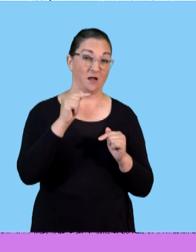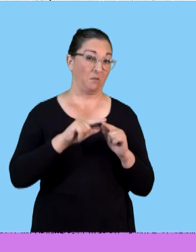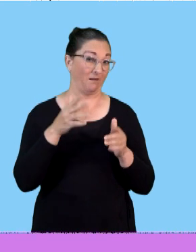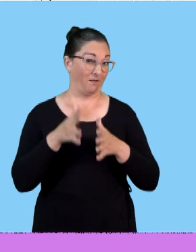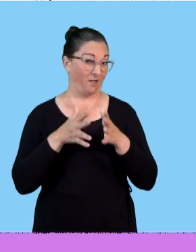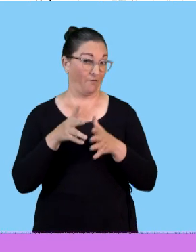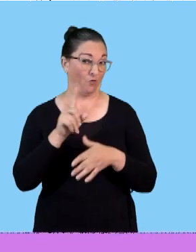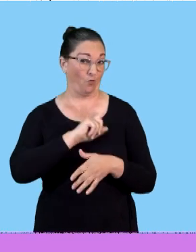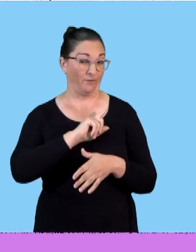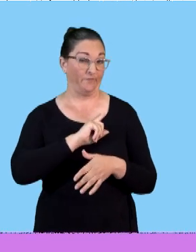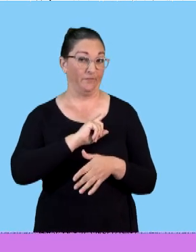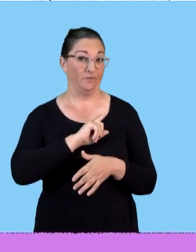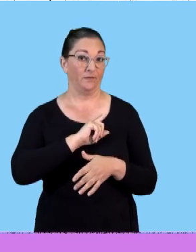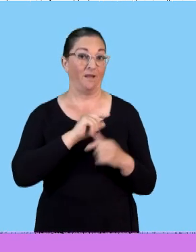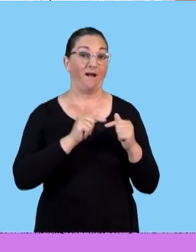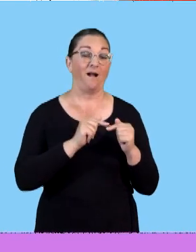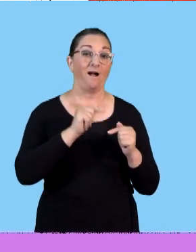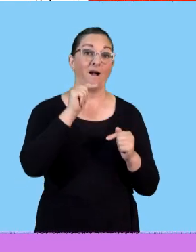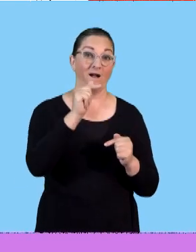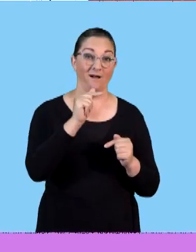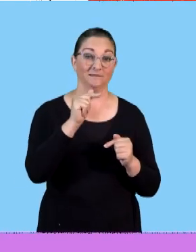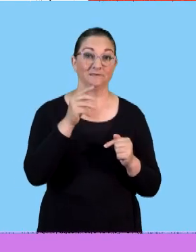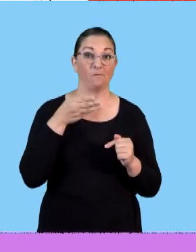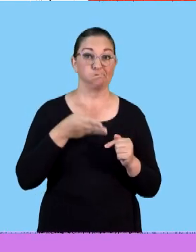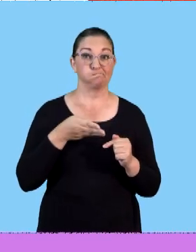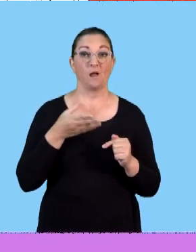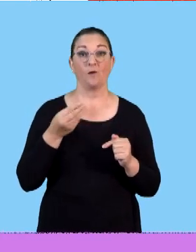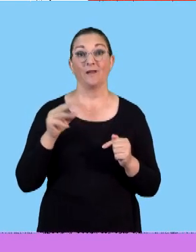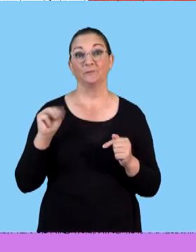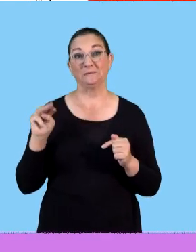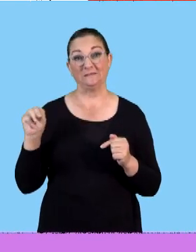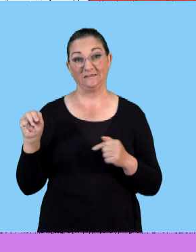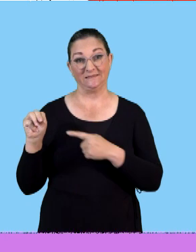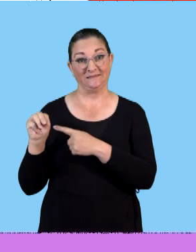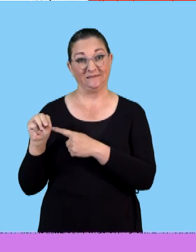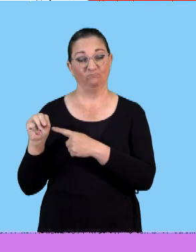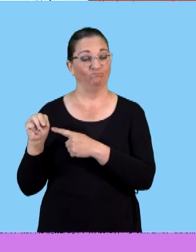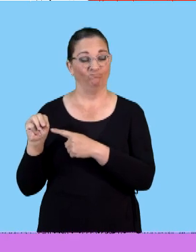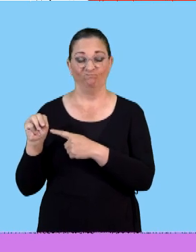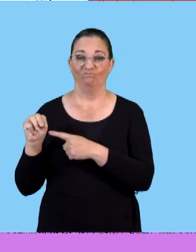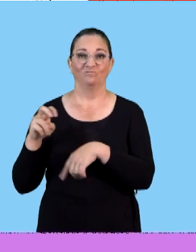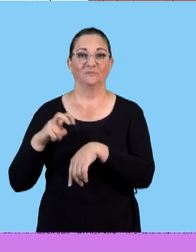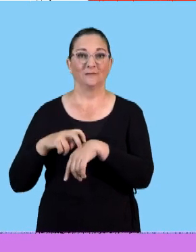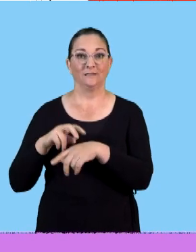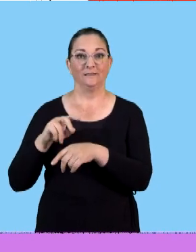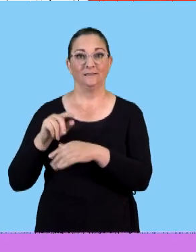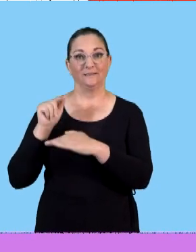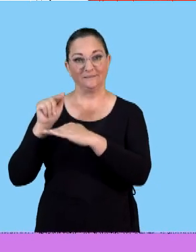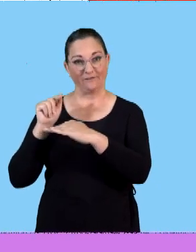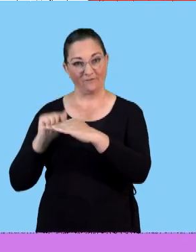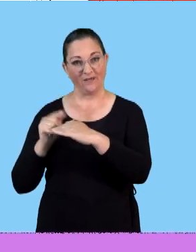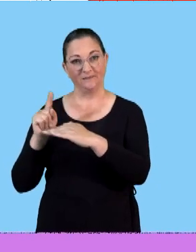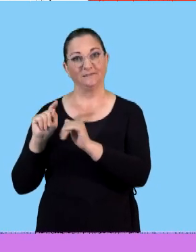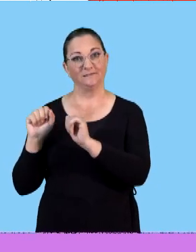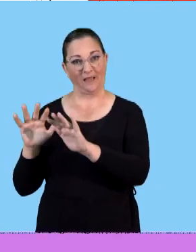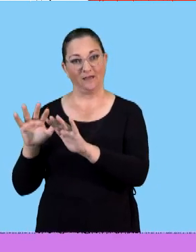now I need to be careful here. The height is indicated in millimeters. So therefore I must